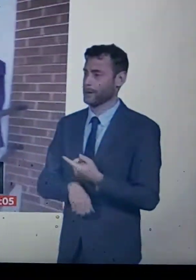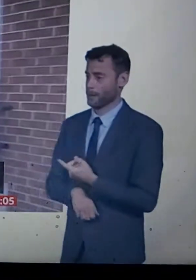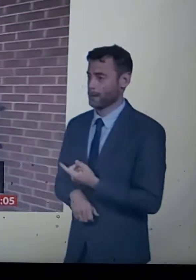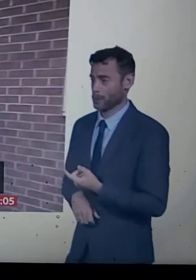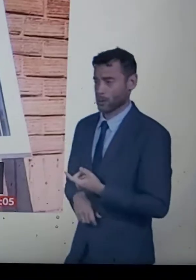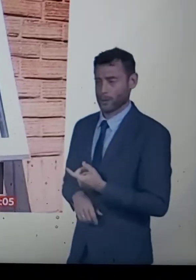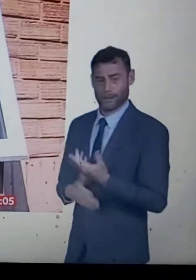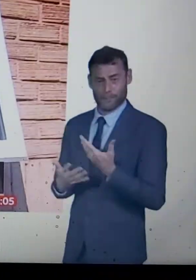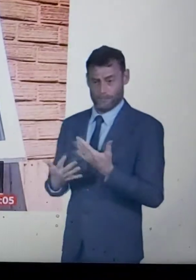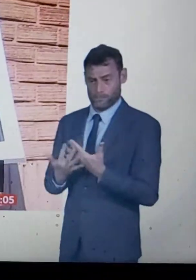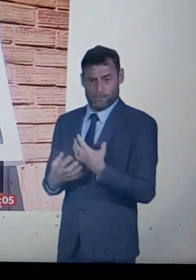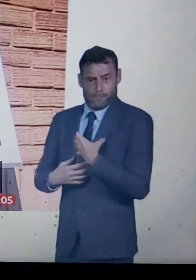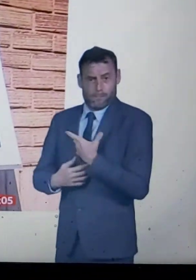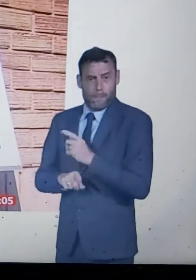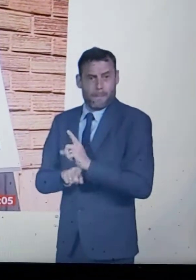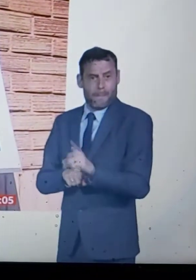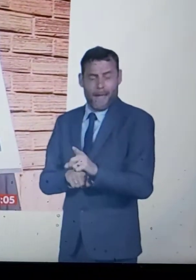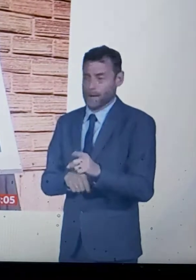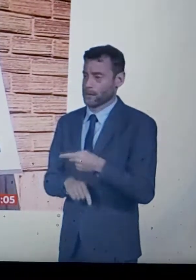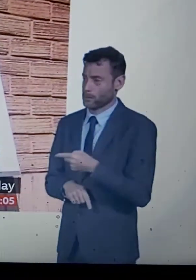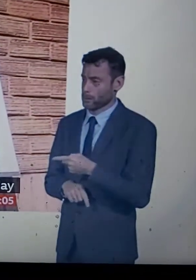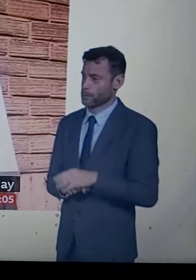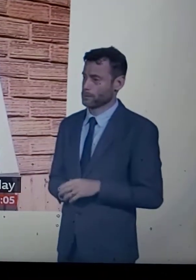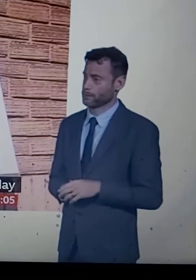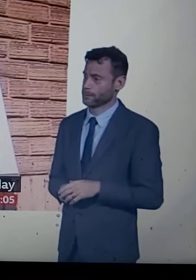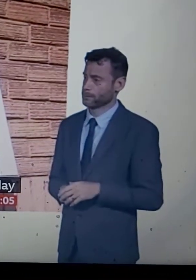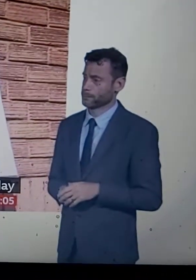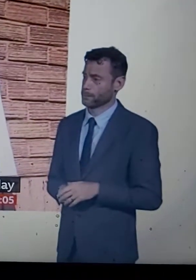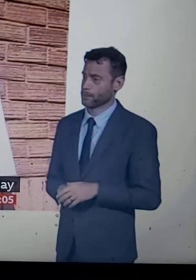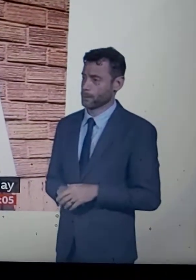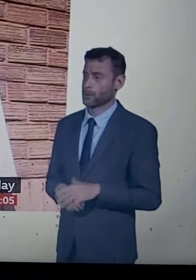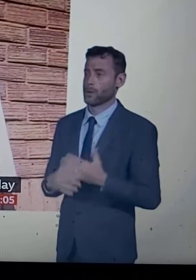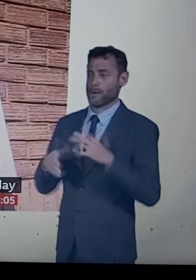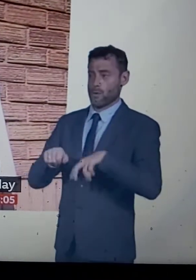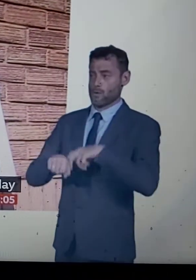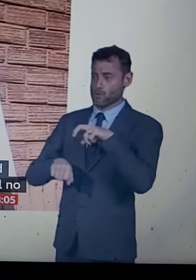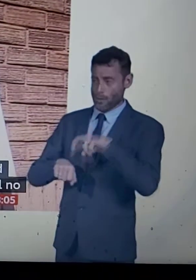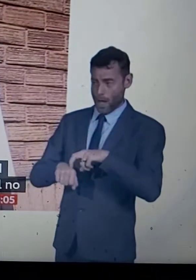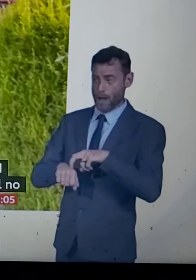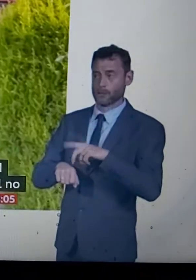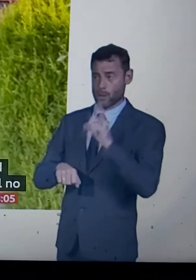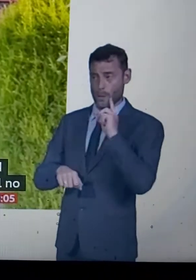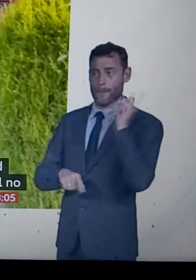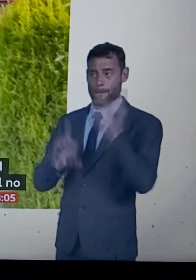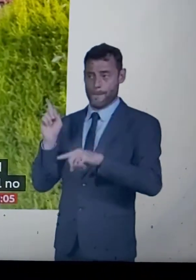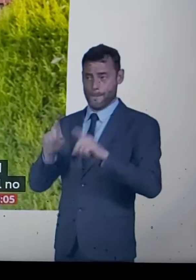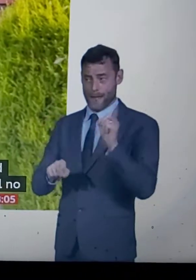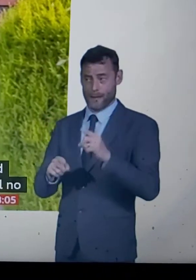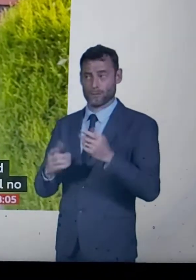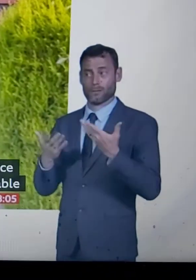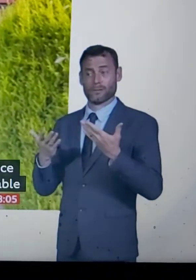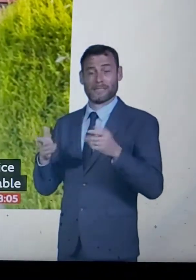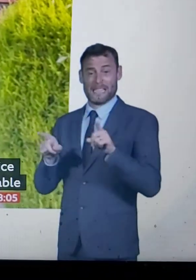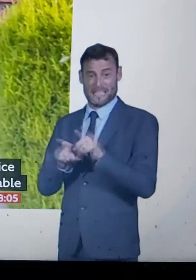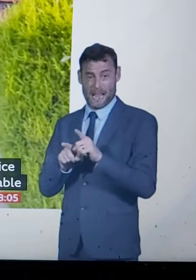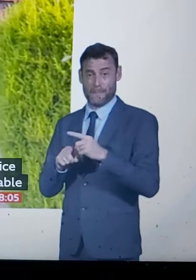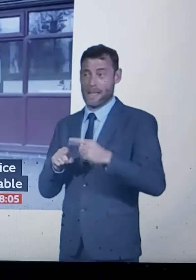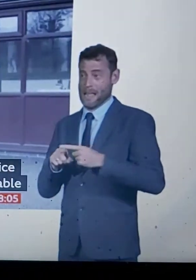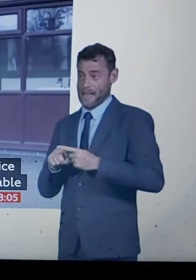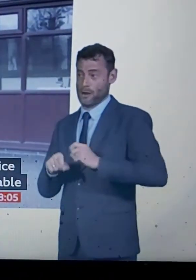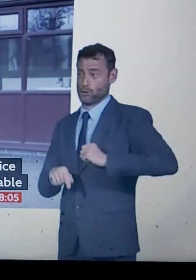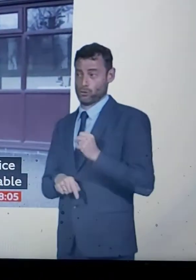from tomorrow. Shielders will no longer receive medical advice to stay at home and will be able to go back to work, but charities say that